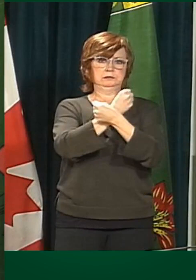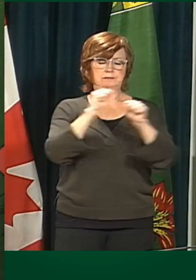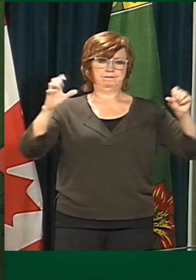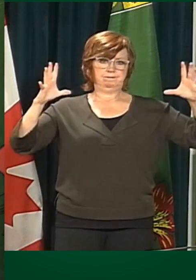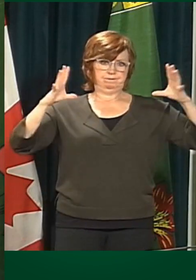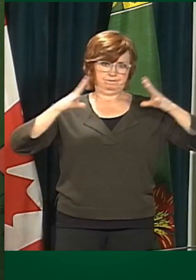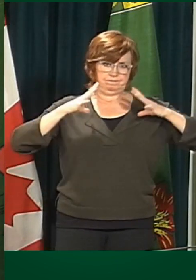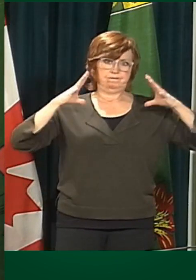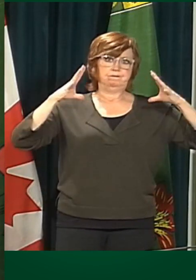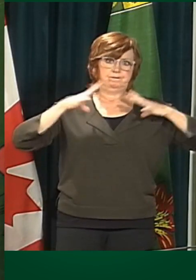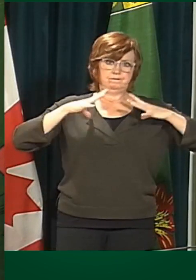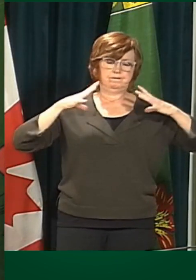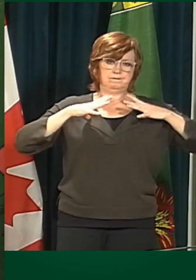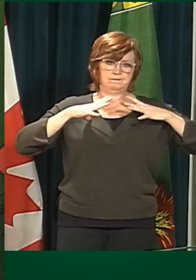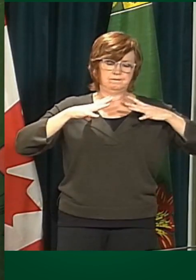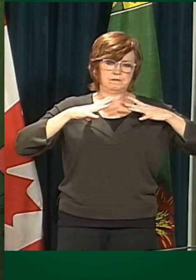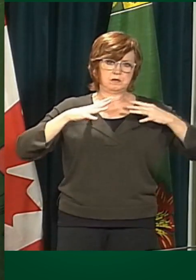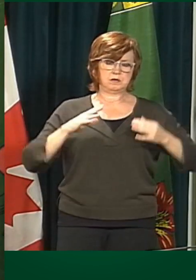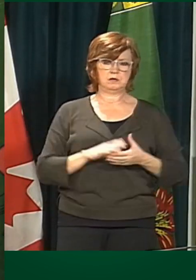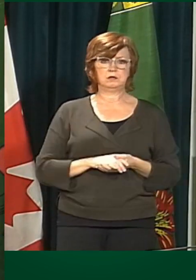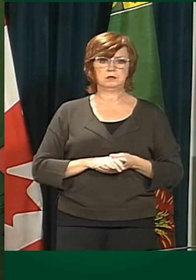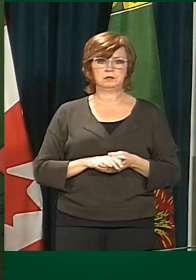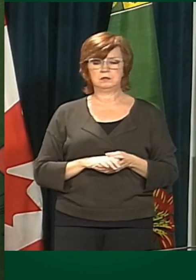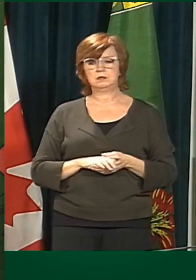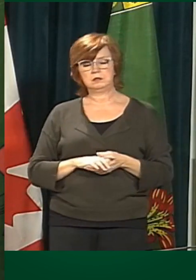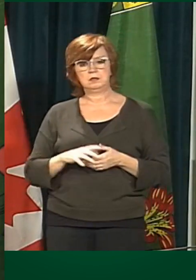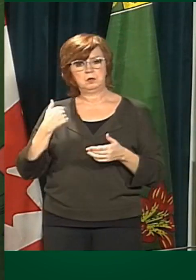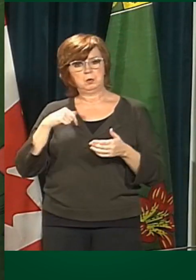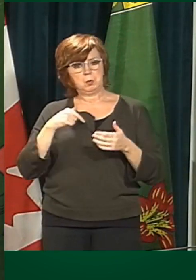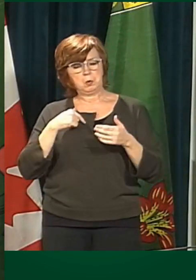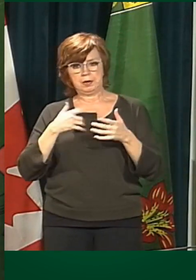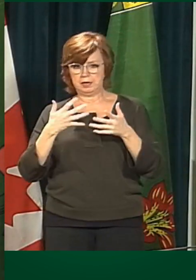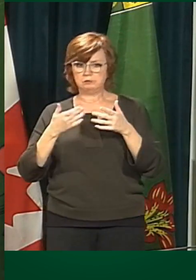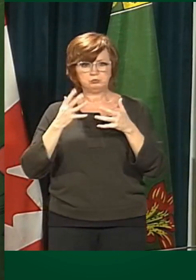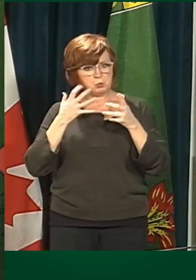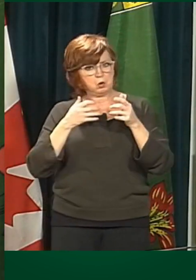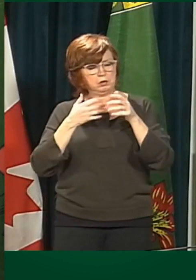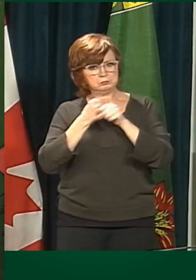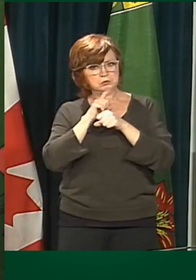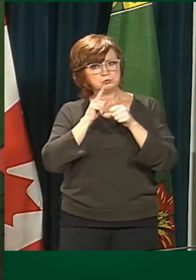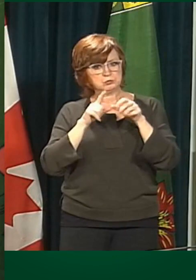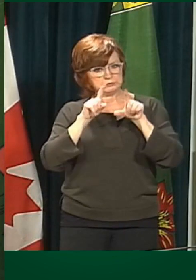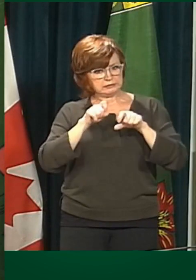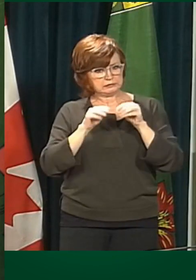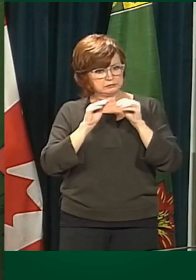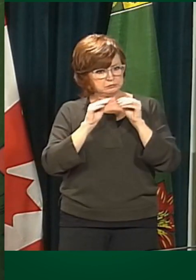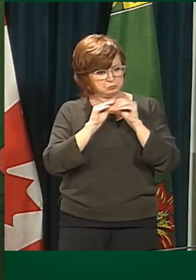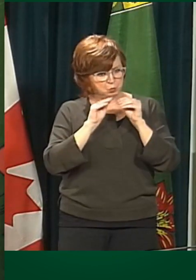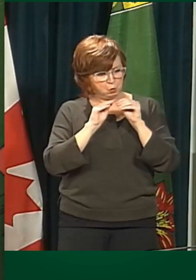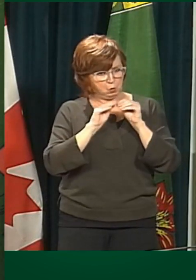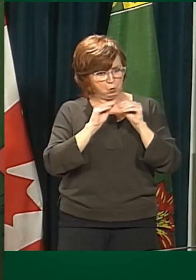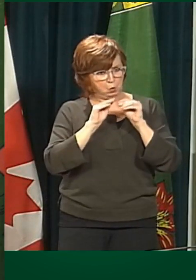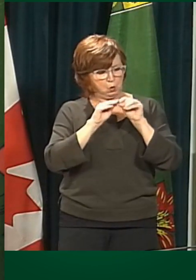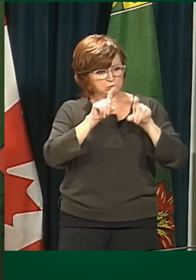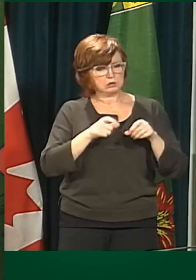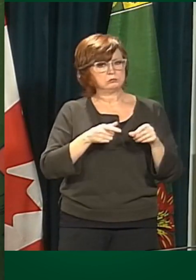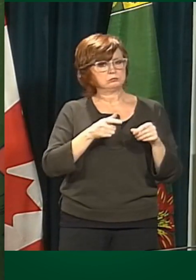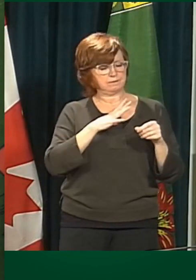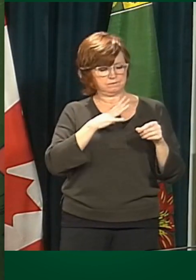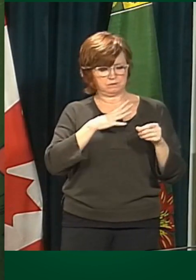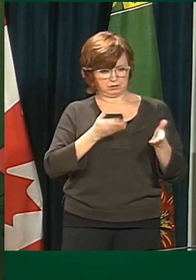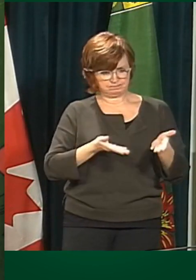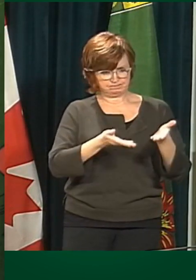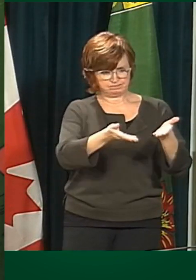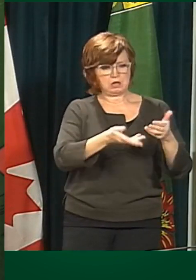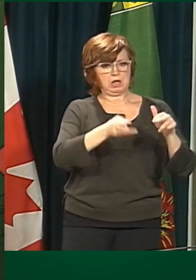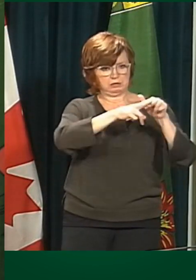testing numbers in the north are going up. Access to high levels of care is available if required. We have seen